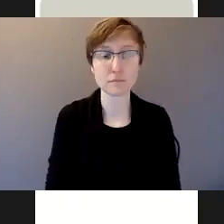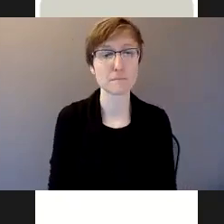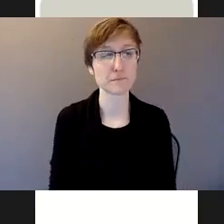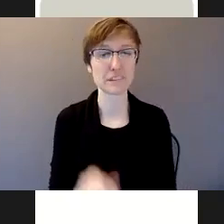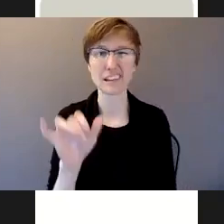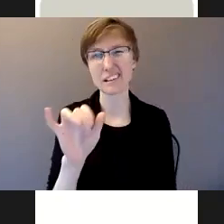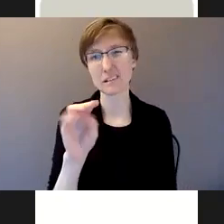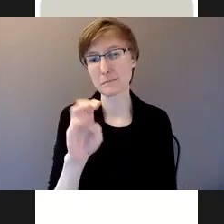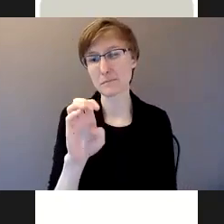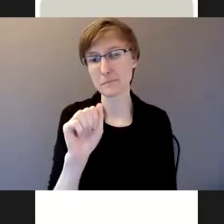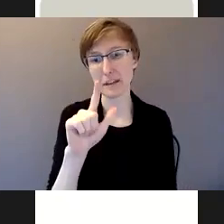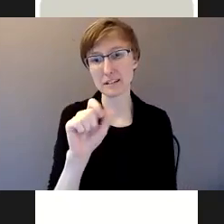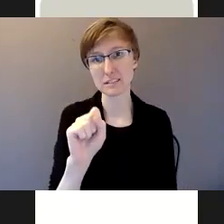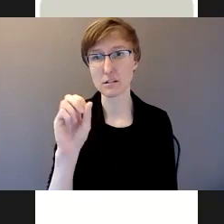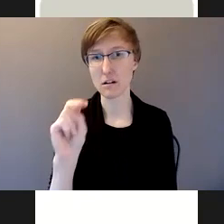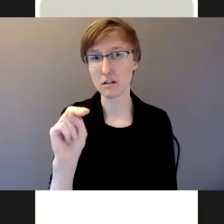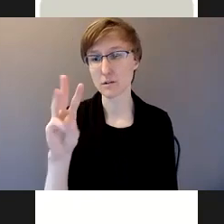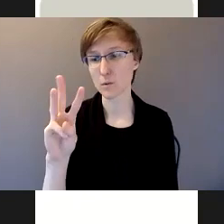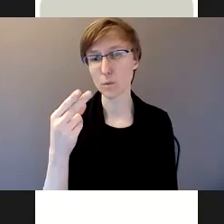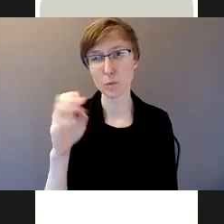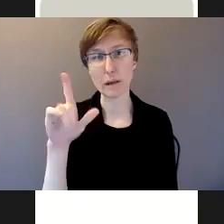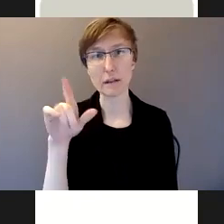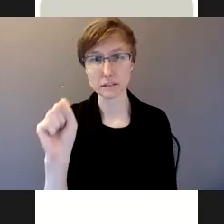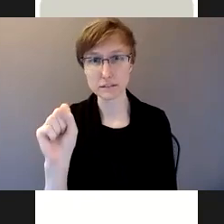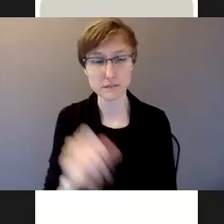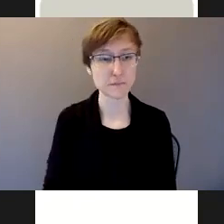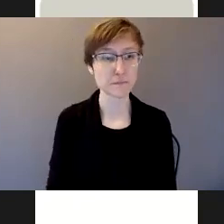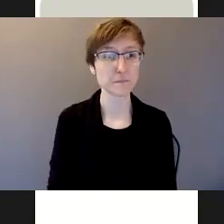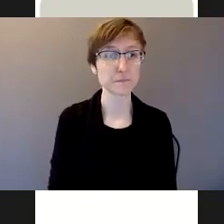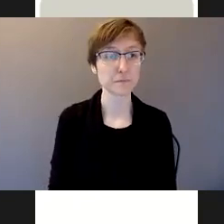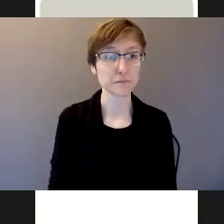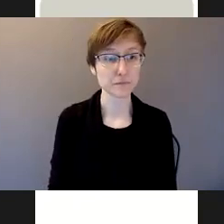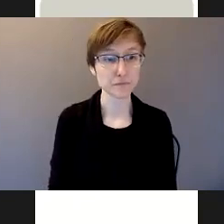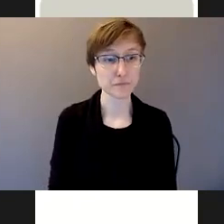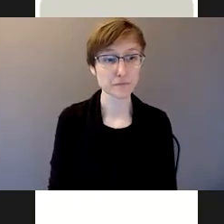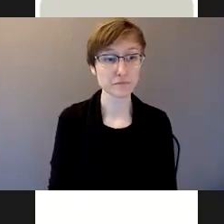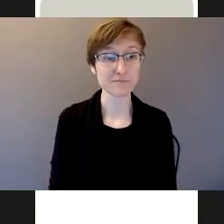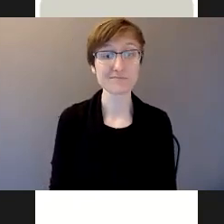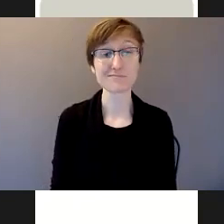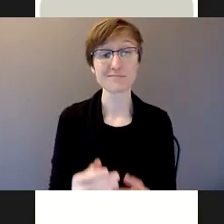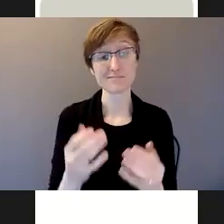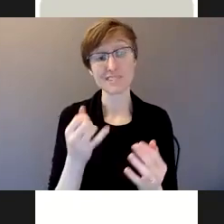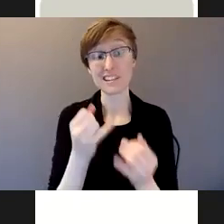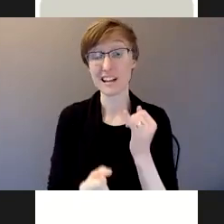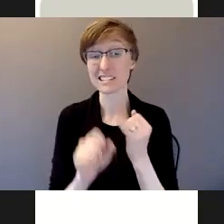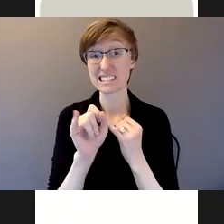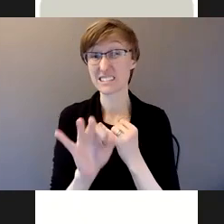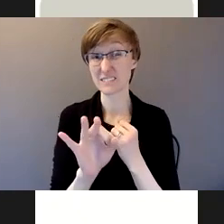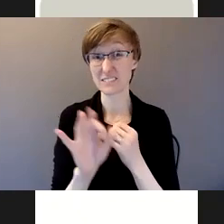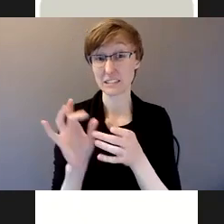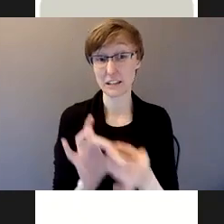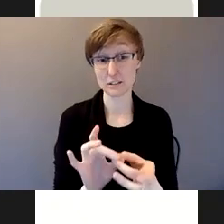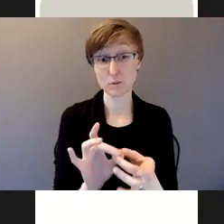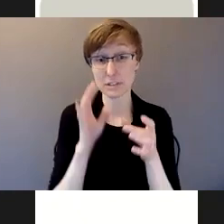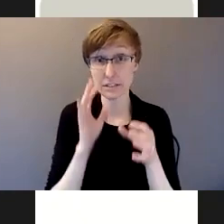If it's around treatment decisions, then, and this is the last point, the Consent and Capacity Board may be available under